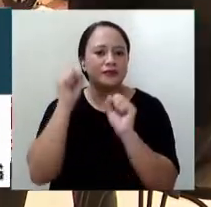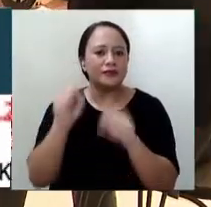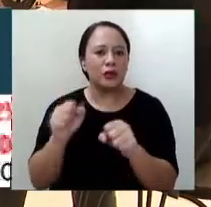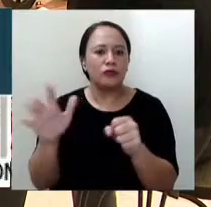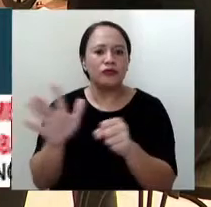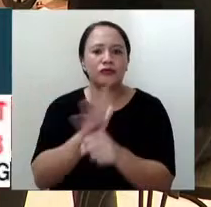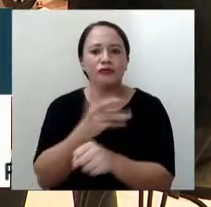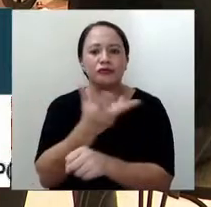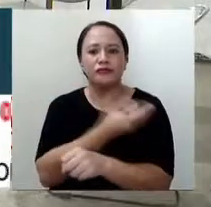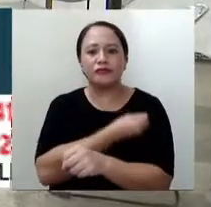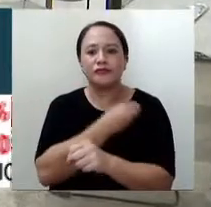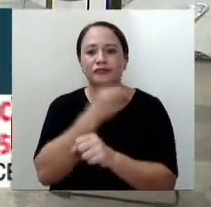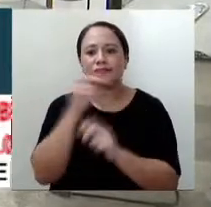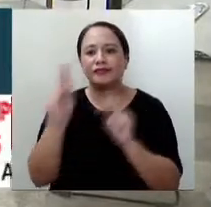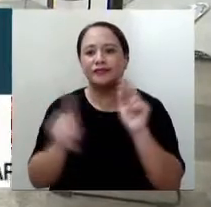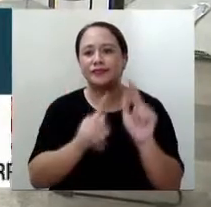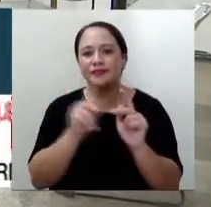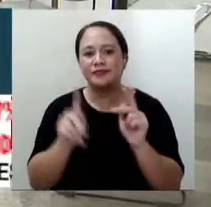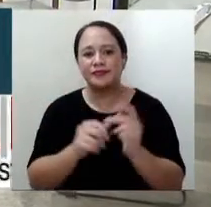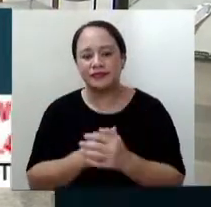fully vaccinate the population.